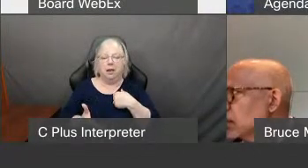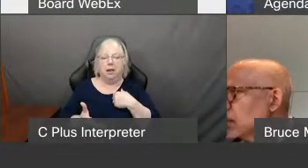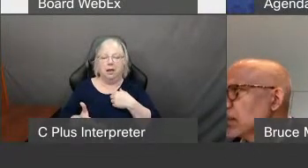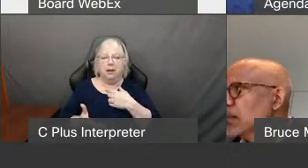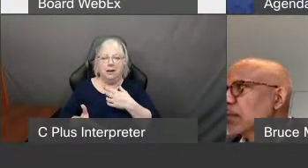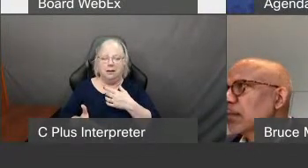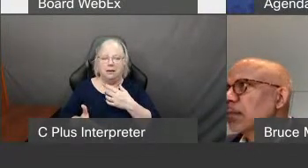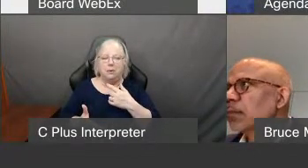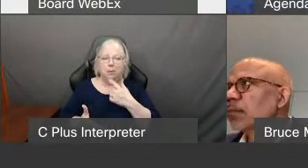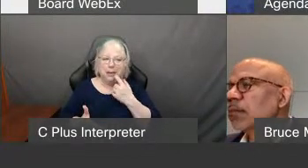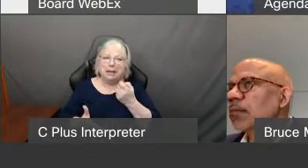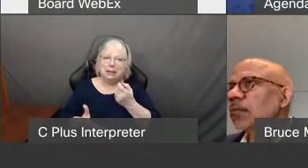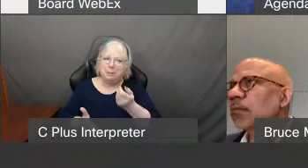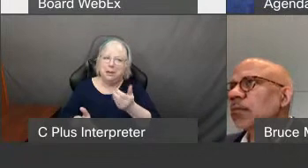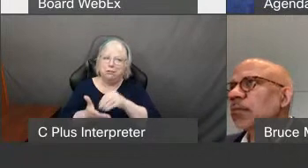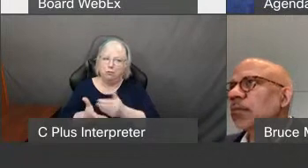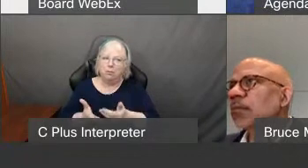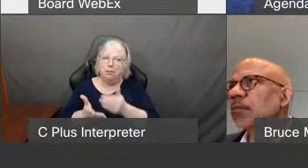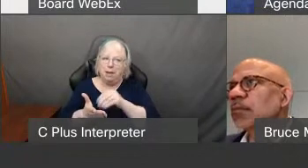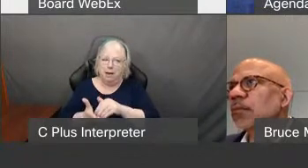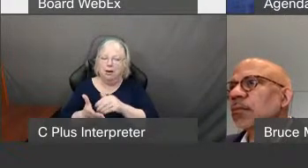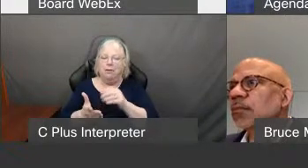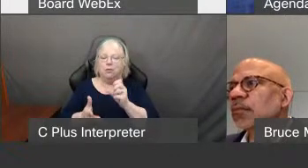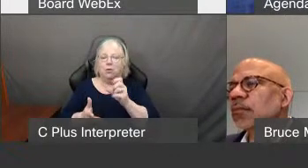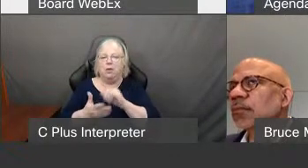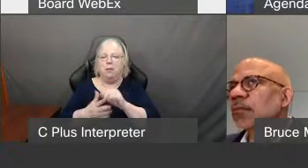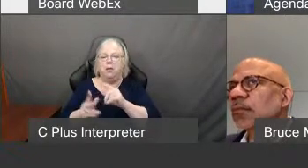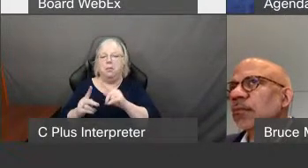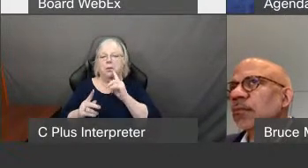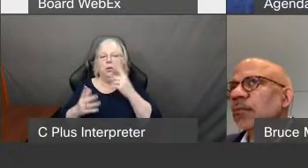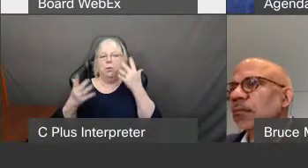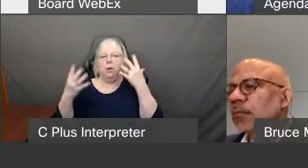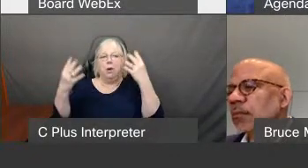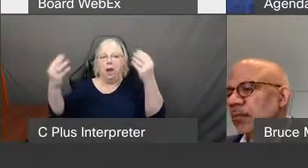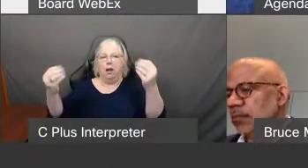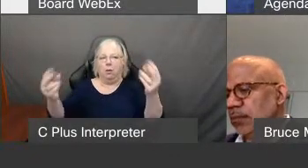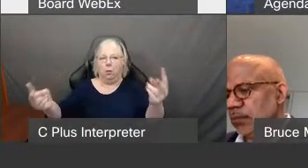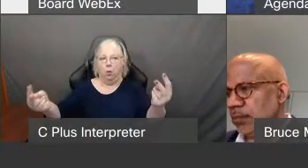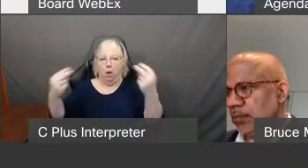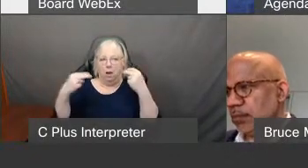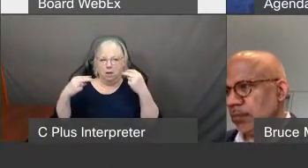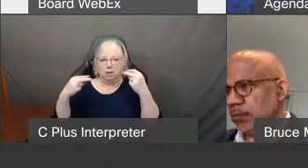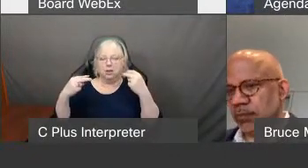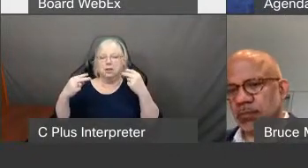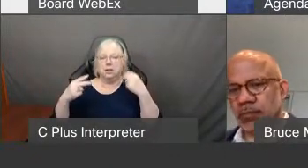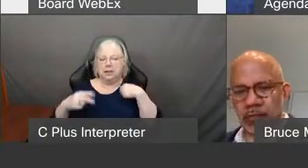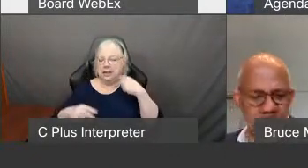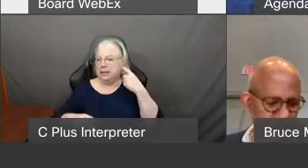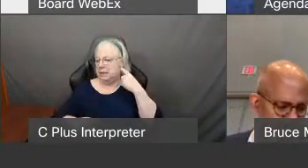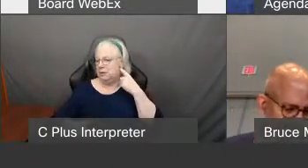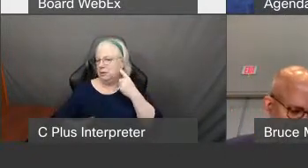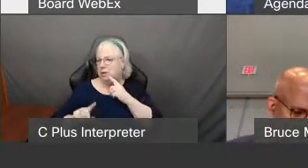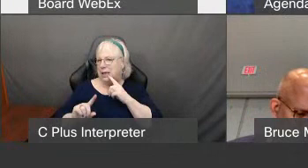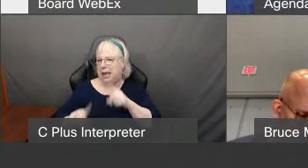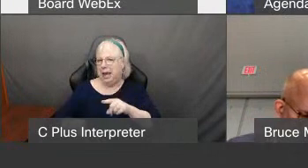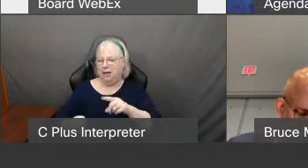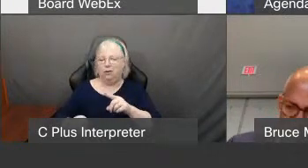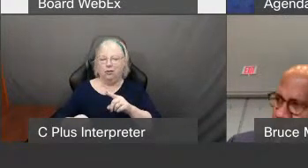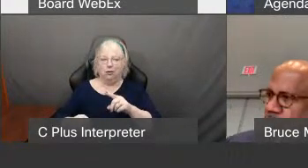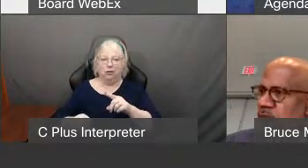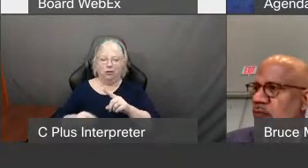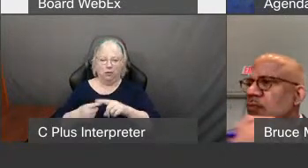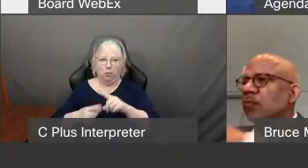little repetitive with a couple of things so people out who are watching can hear the answers to